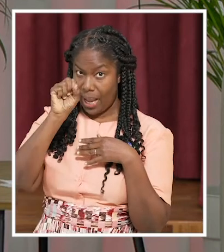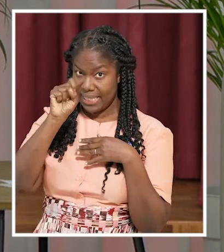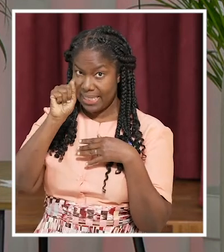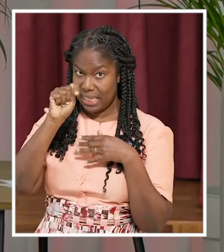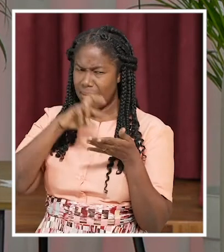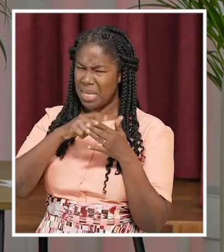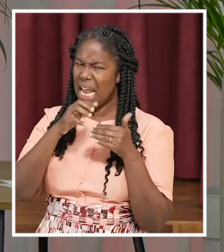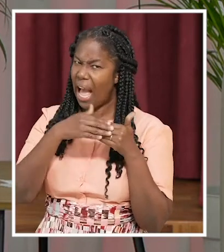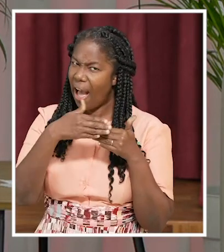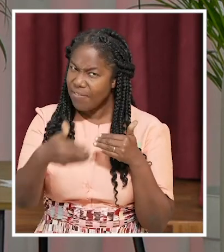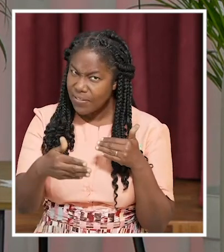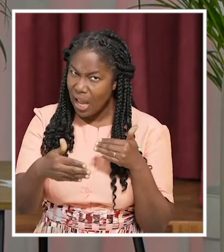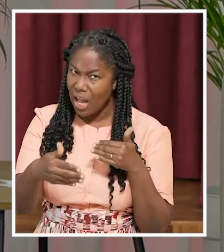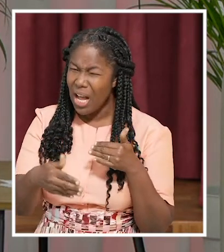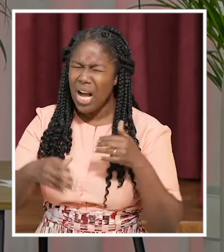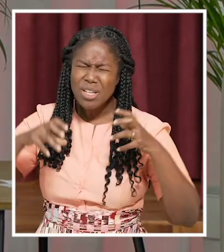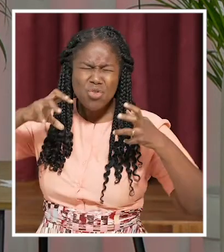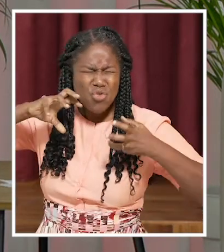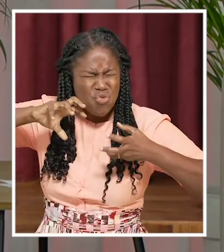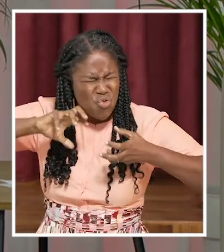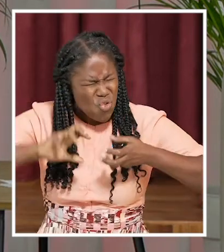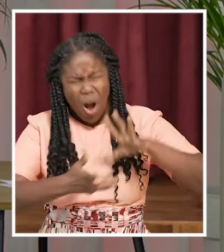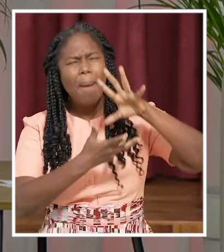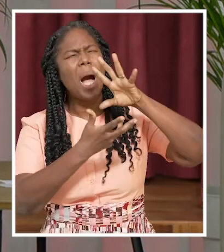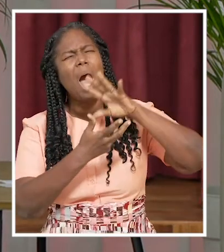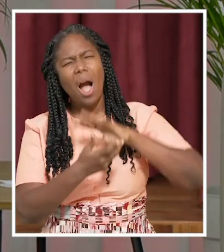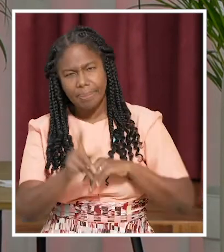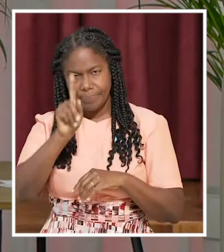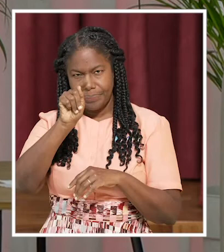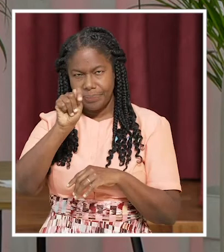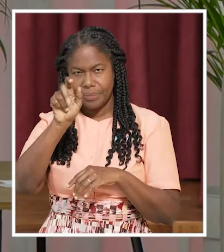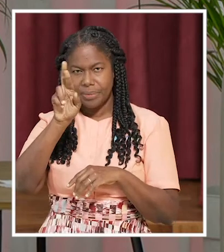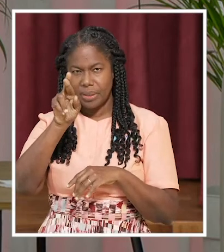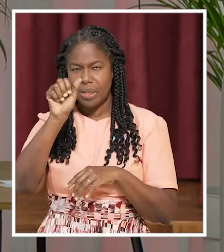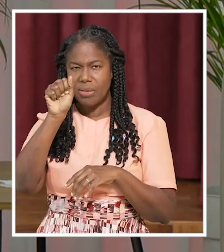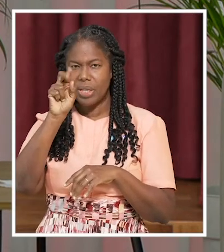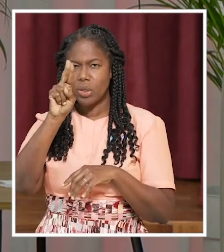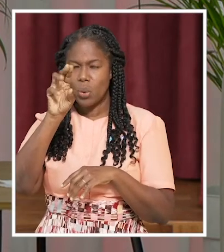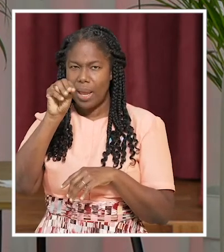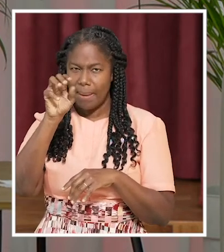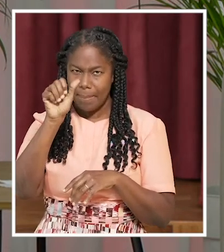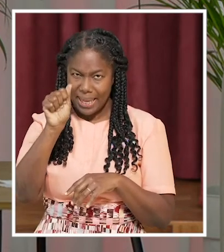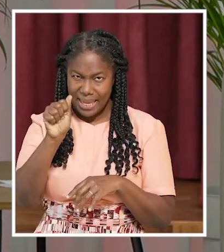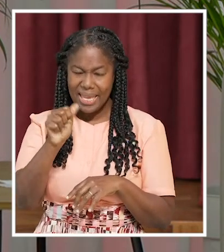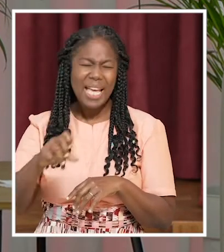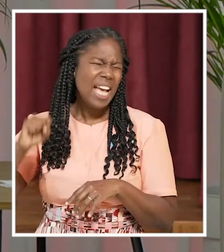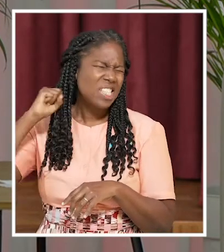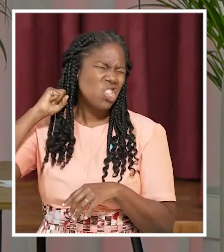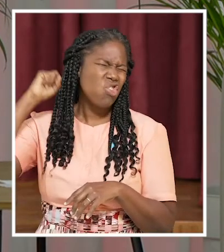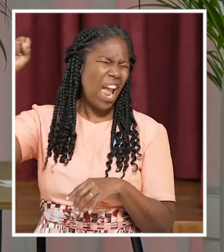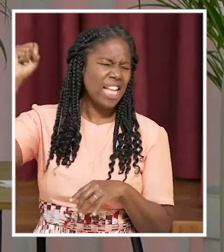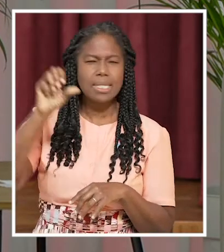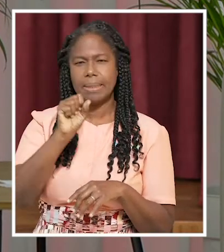And as we are in this pandemic, and I know a couple of people who would have lost a loved one, and on top of